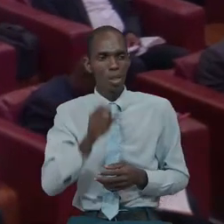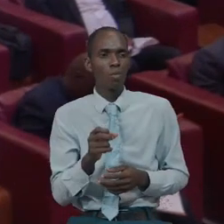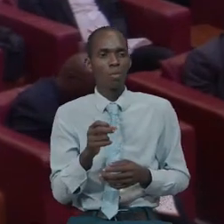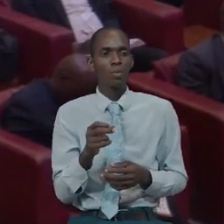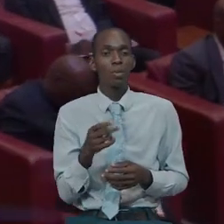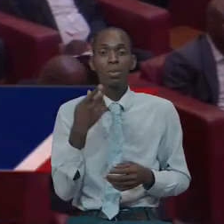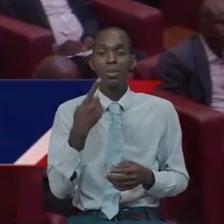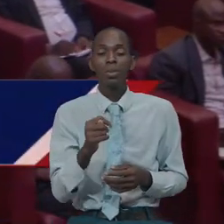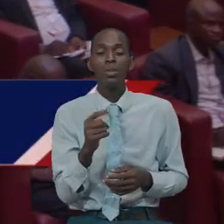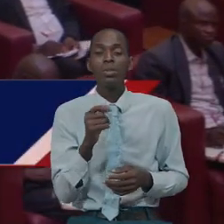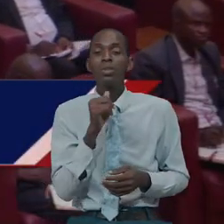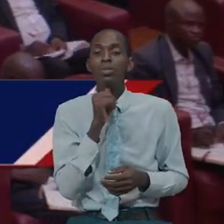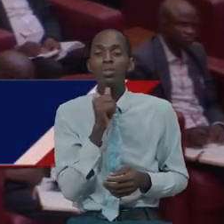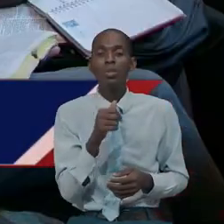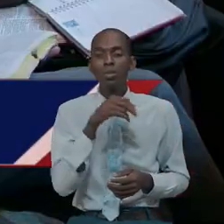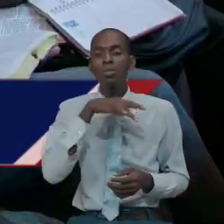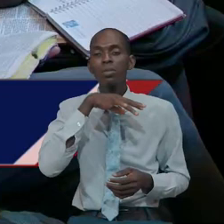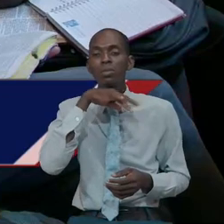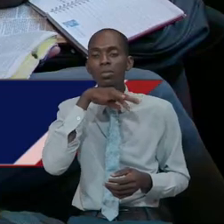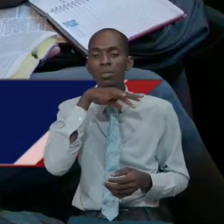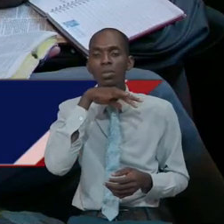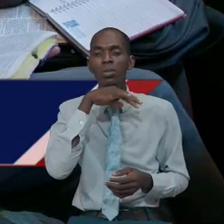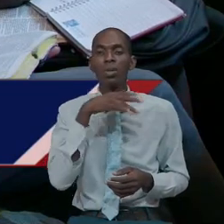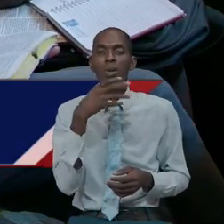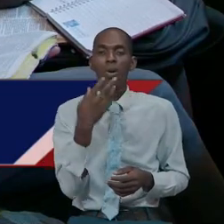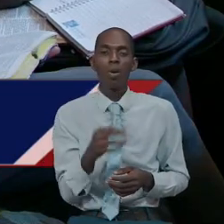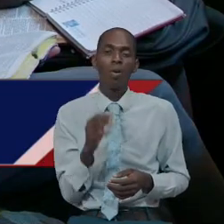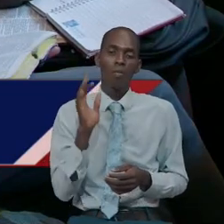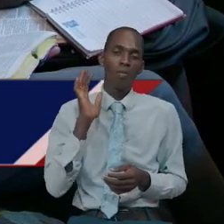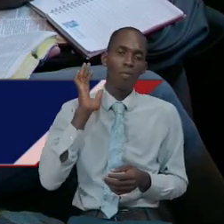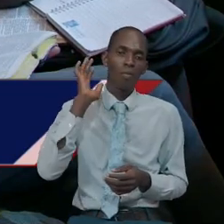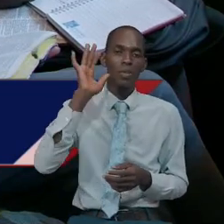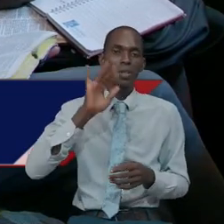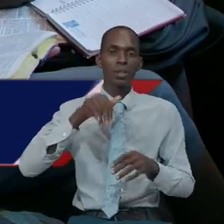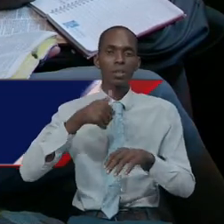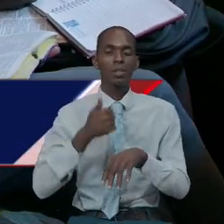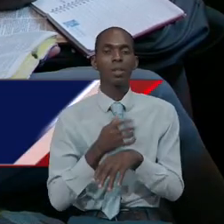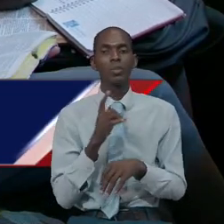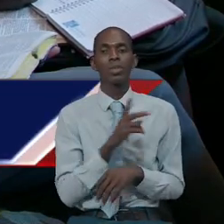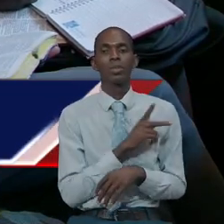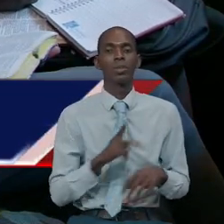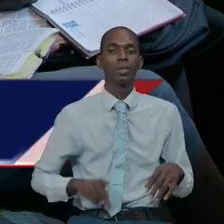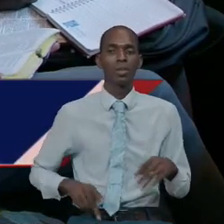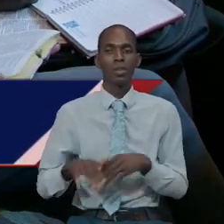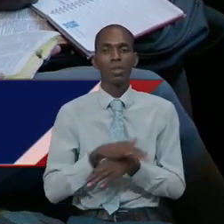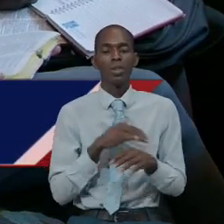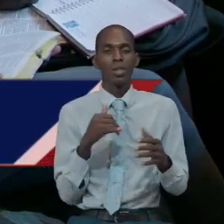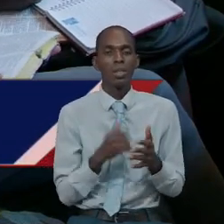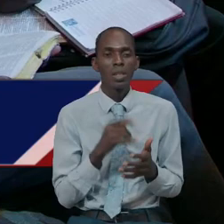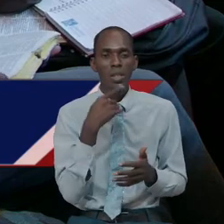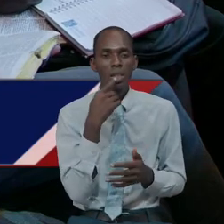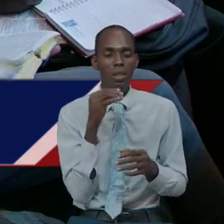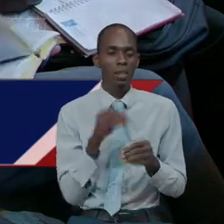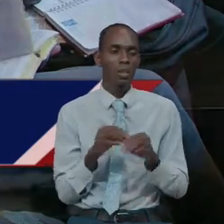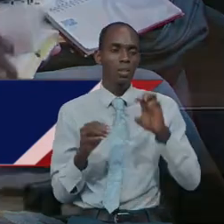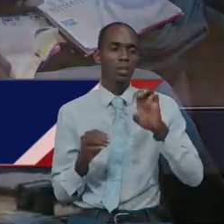his established kingdom. Incorruptibility of his established kingdom. It tells us in Ephesians